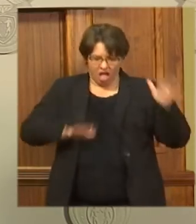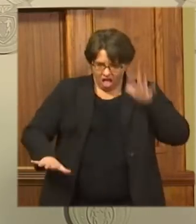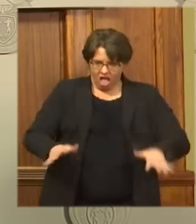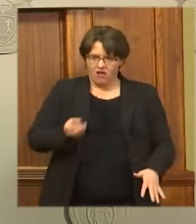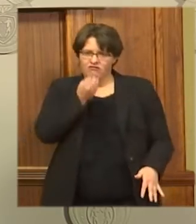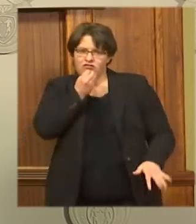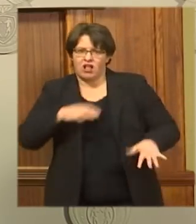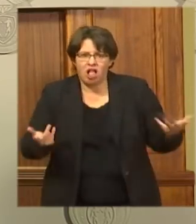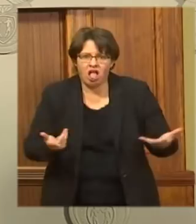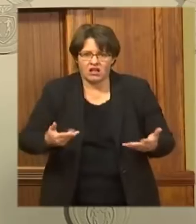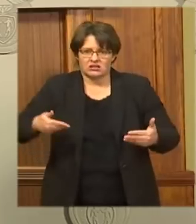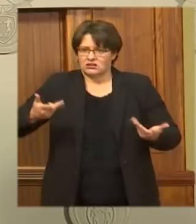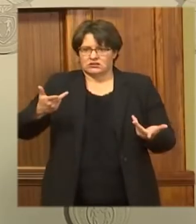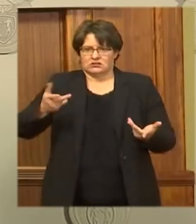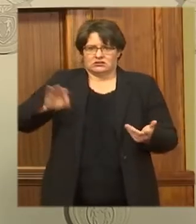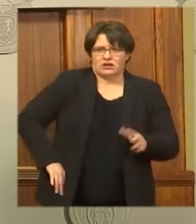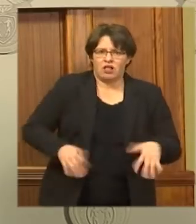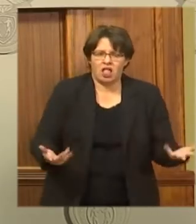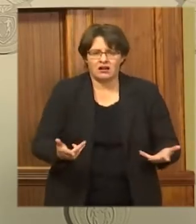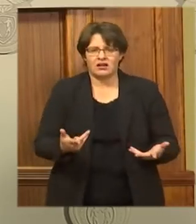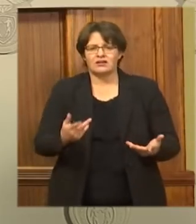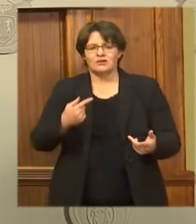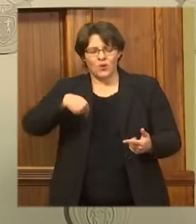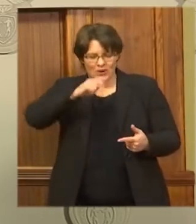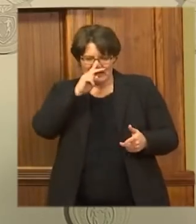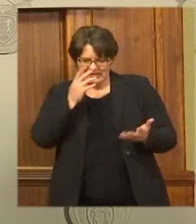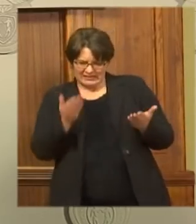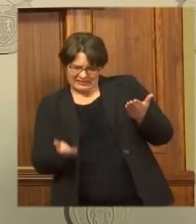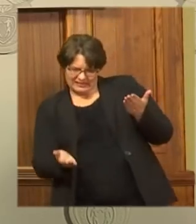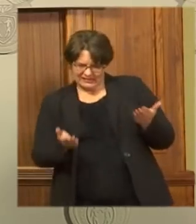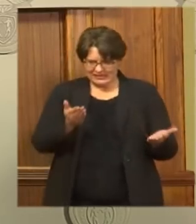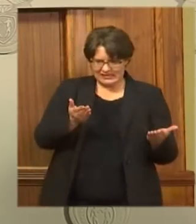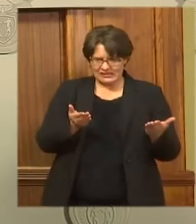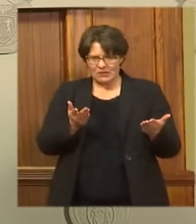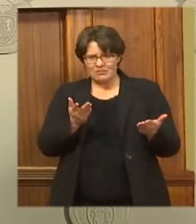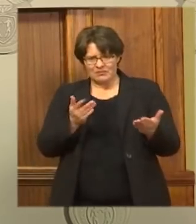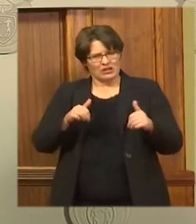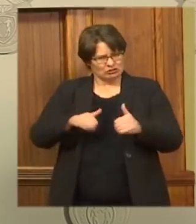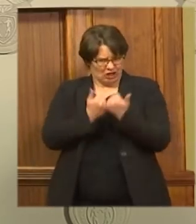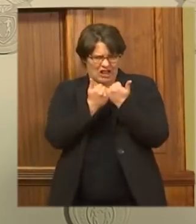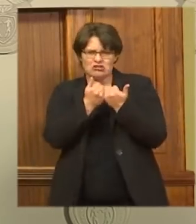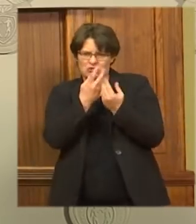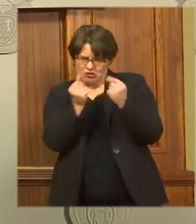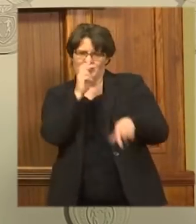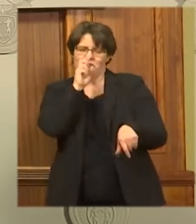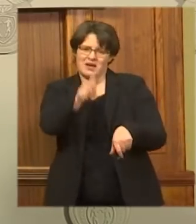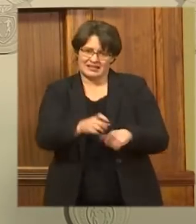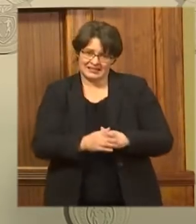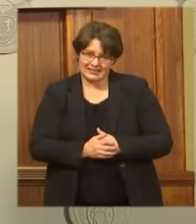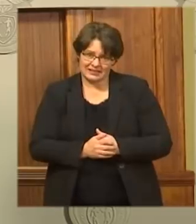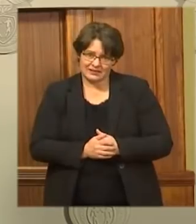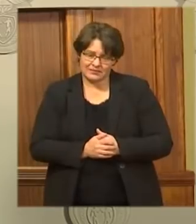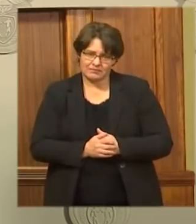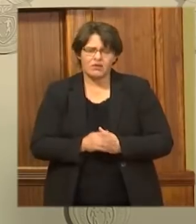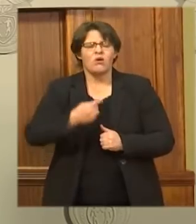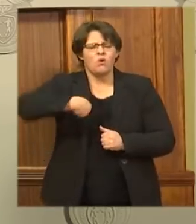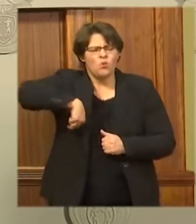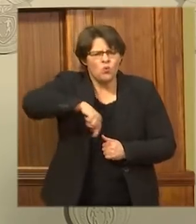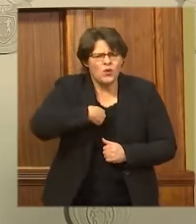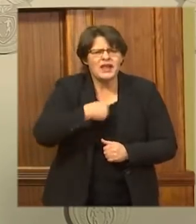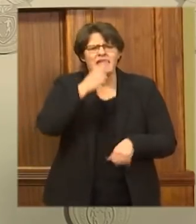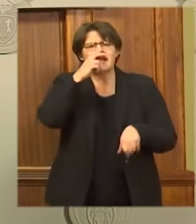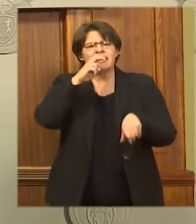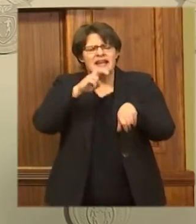working together as a continent to meet that challenge. It has been particularly important for us to